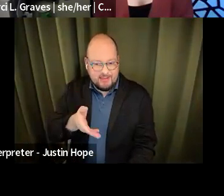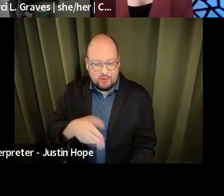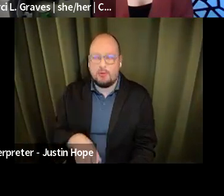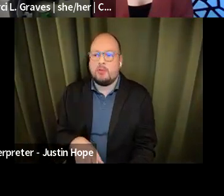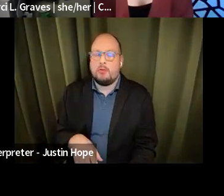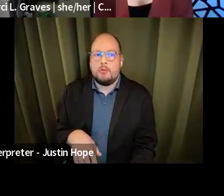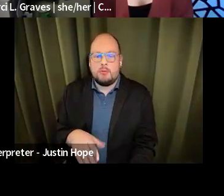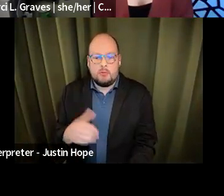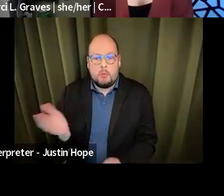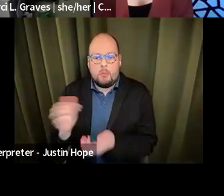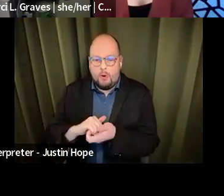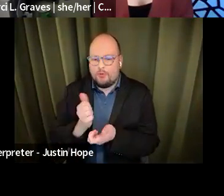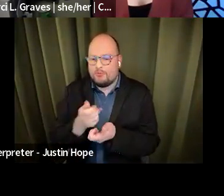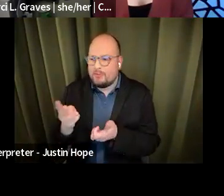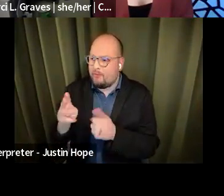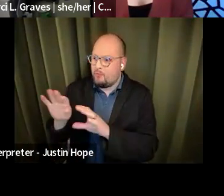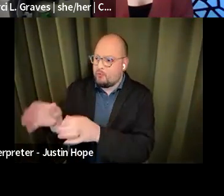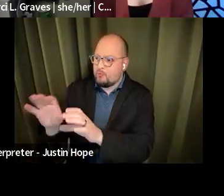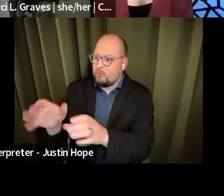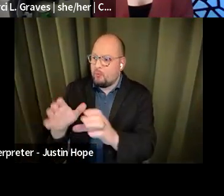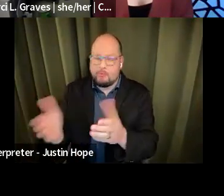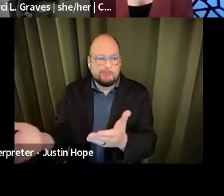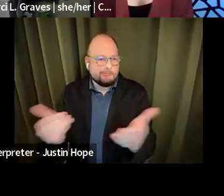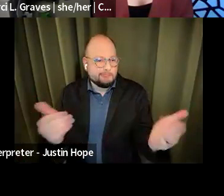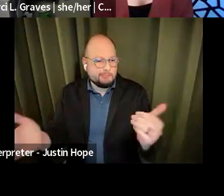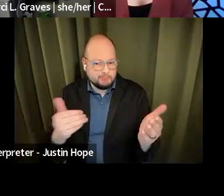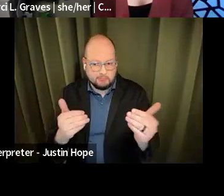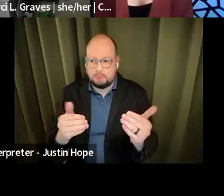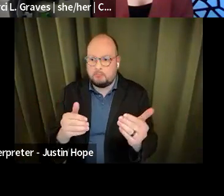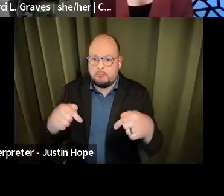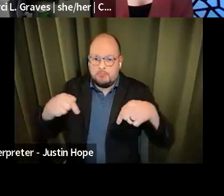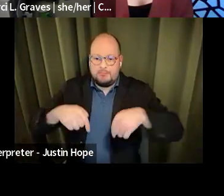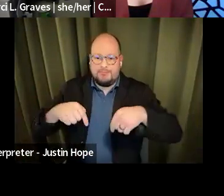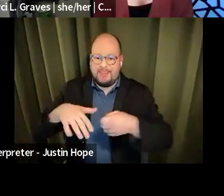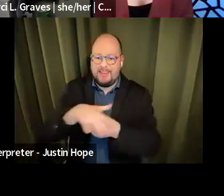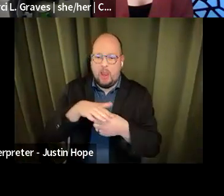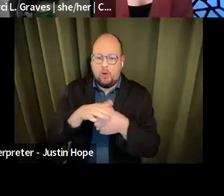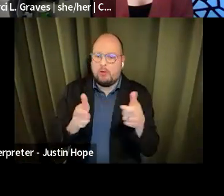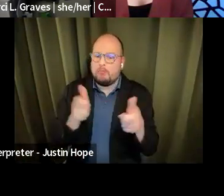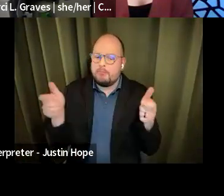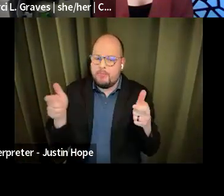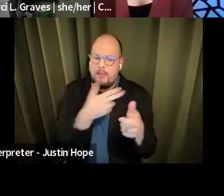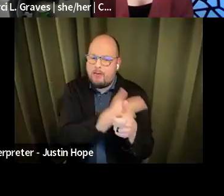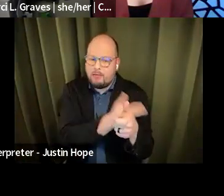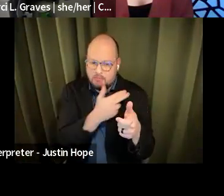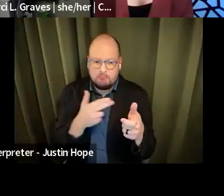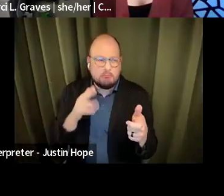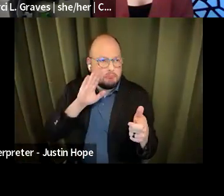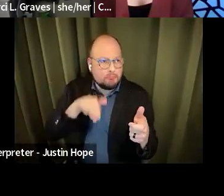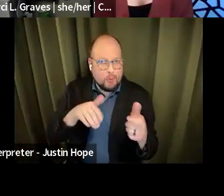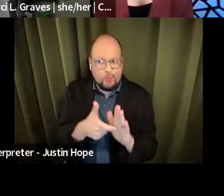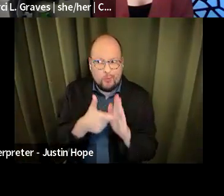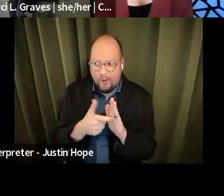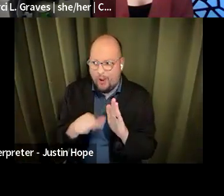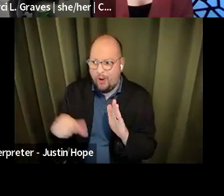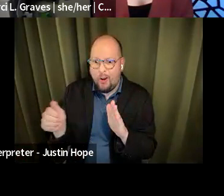Alita's talking about. Those are our partners, because even though we're the big hospital, we know that we can't do our job without the help of smaller organizations who take